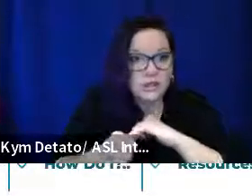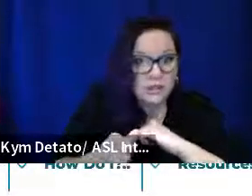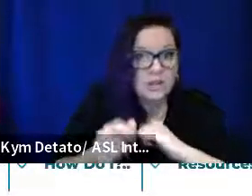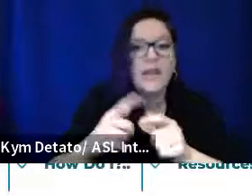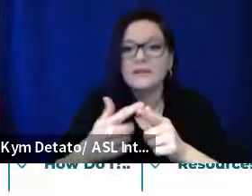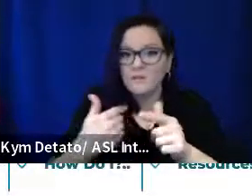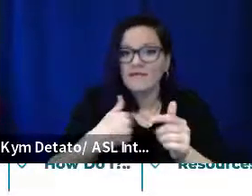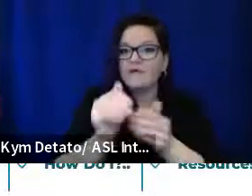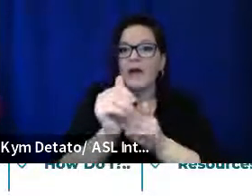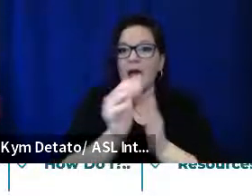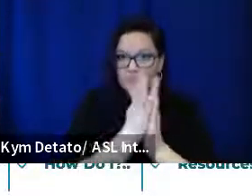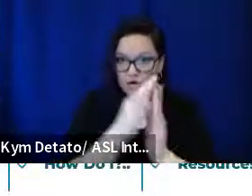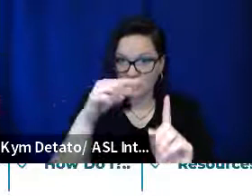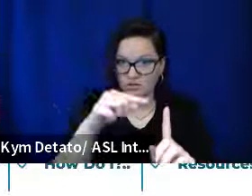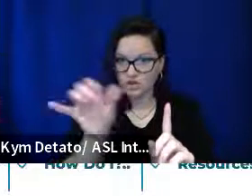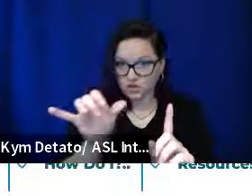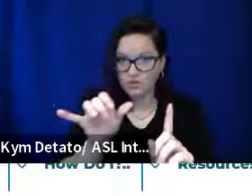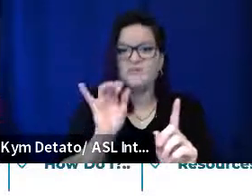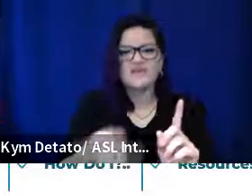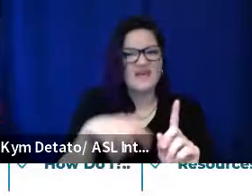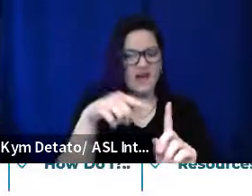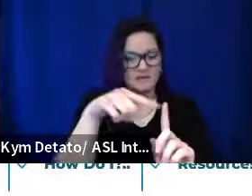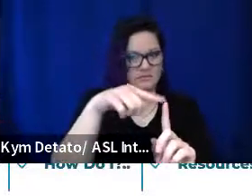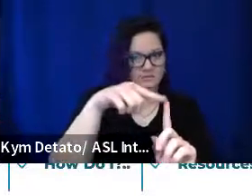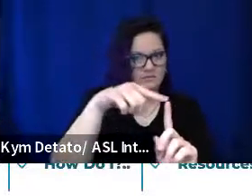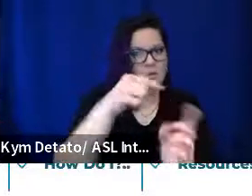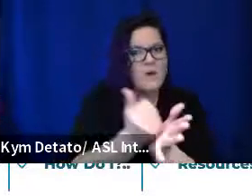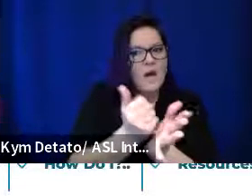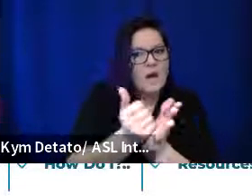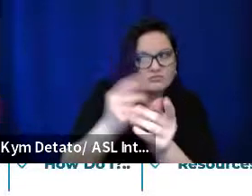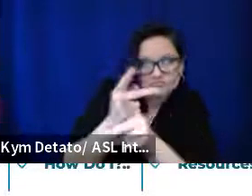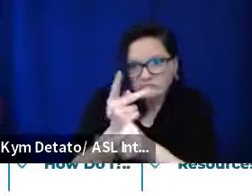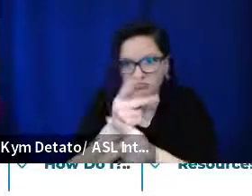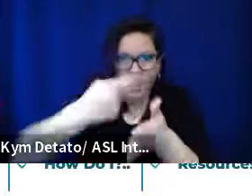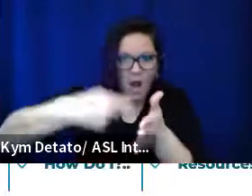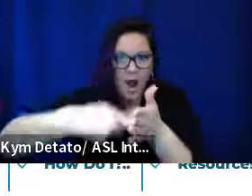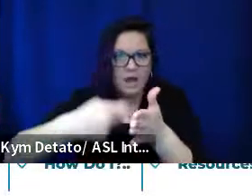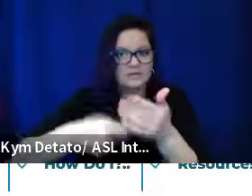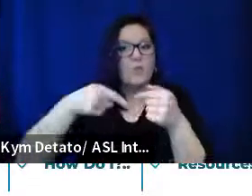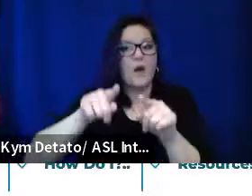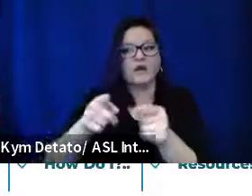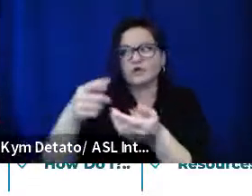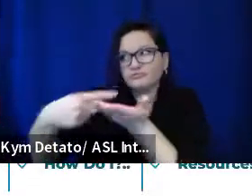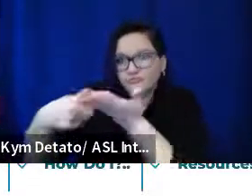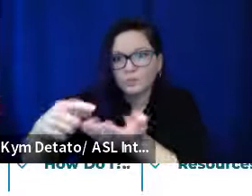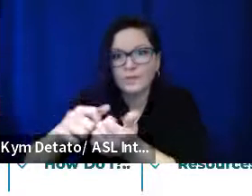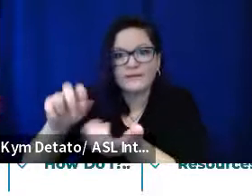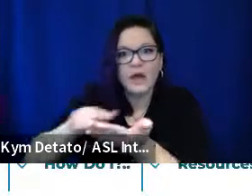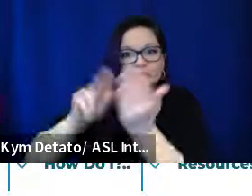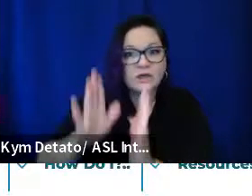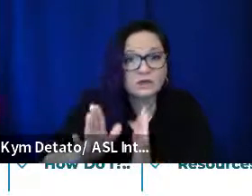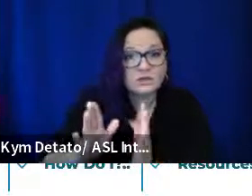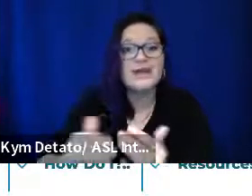were referring to that will really help you kind of target your pricing when you're talking to contractors. And here's the story map